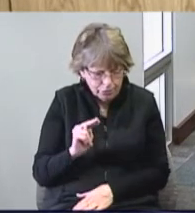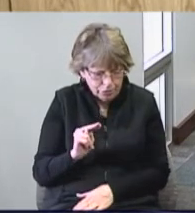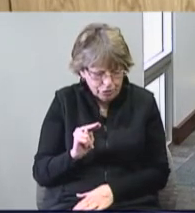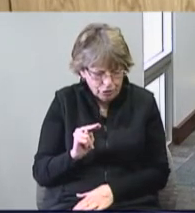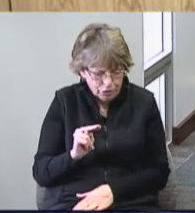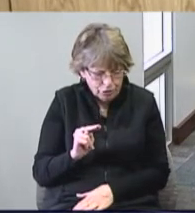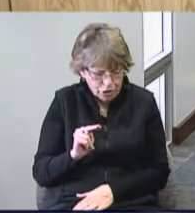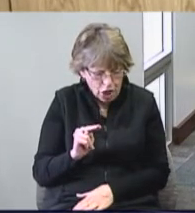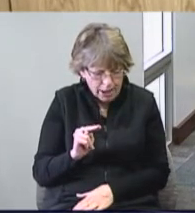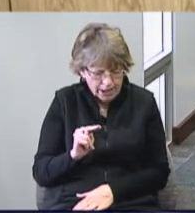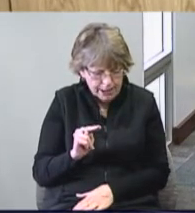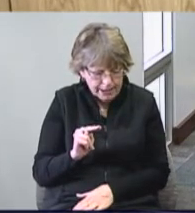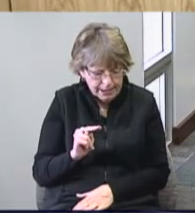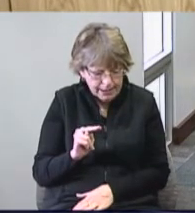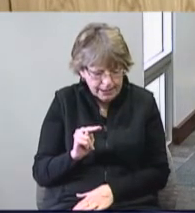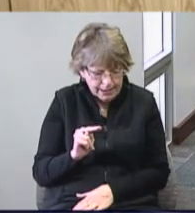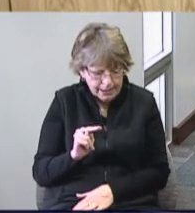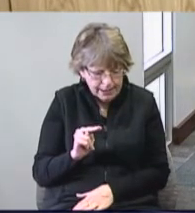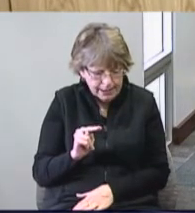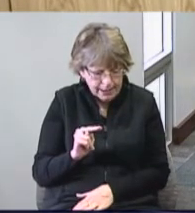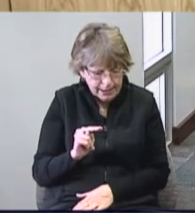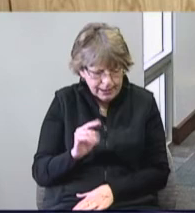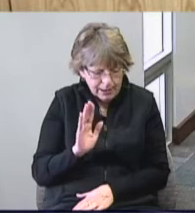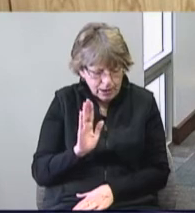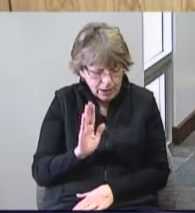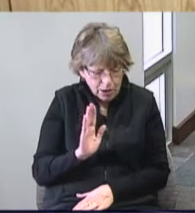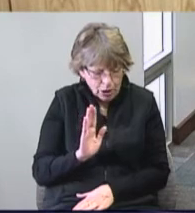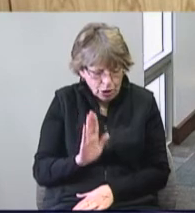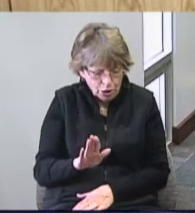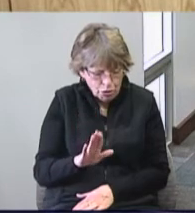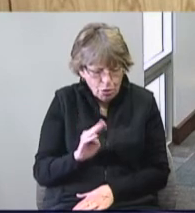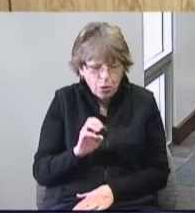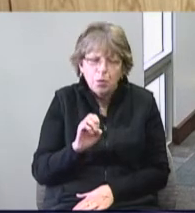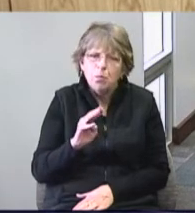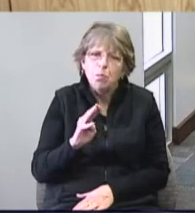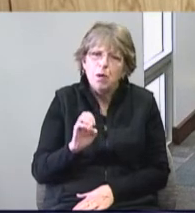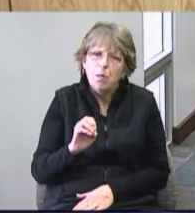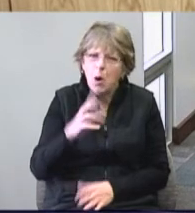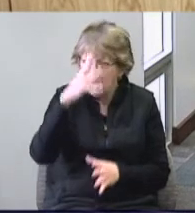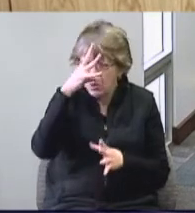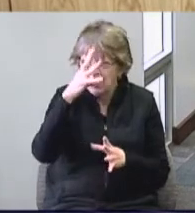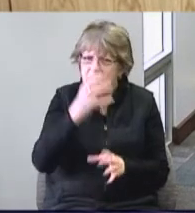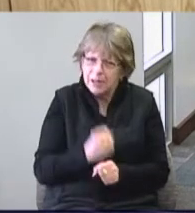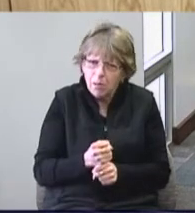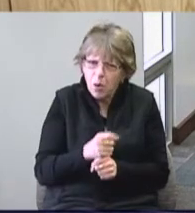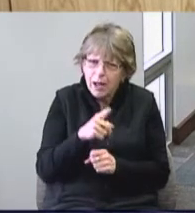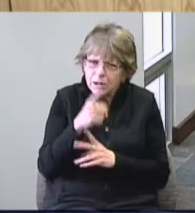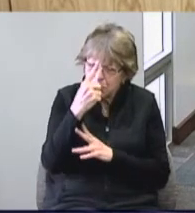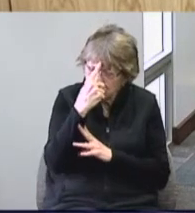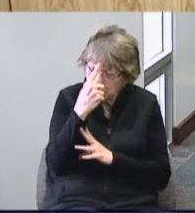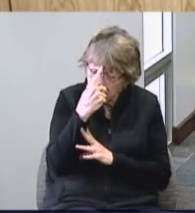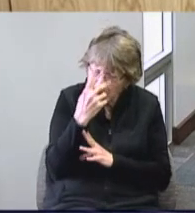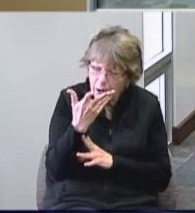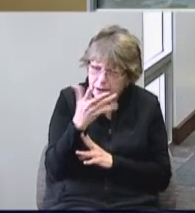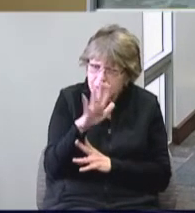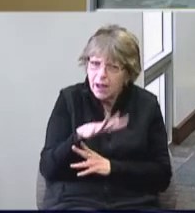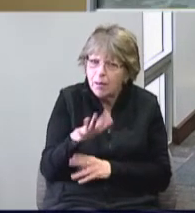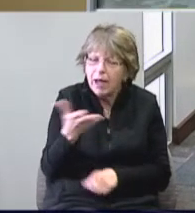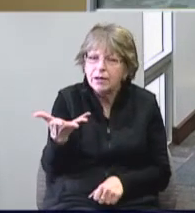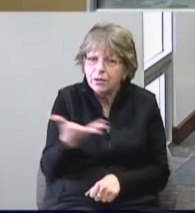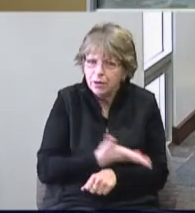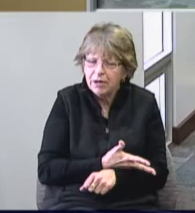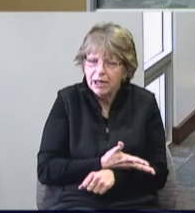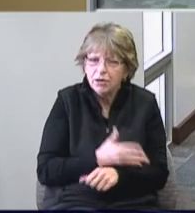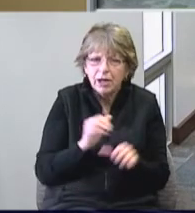of 2014 summarizes your thoughts and your conclusions as it pertains to upholding the termination of Officer Malvo. Can